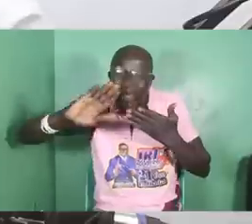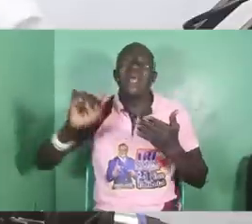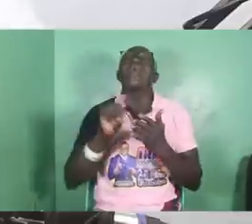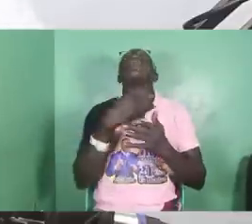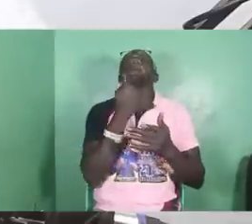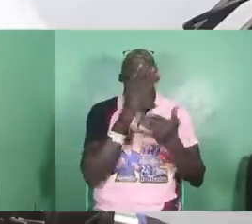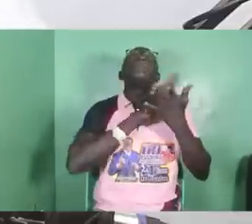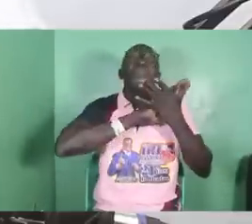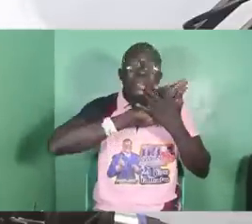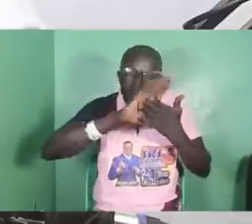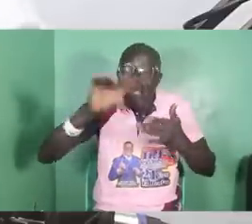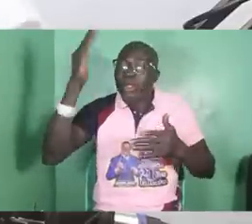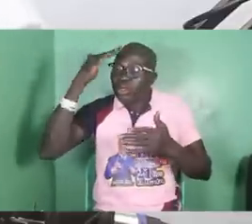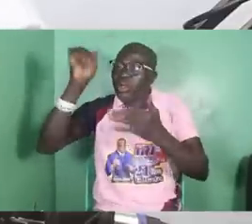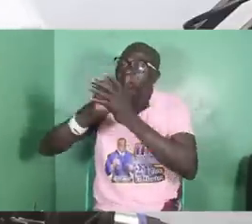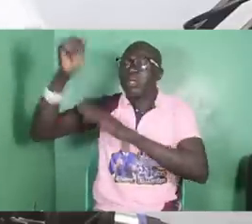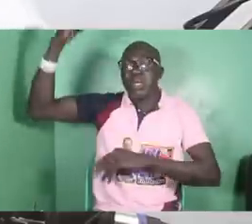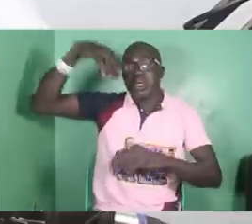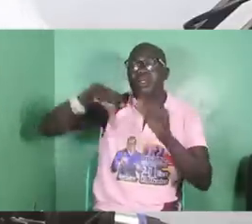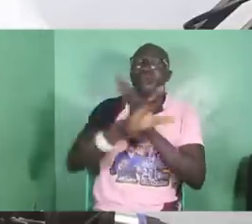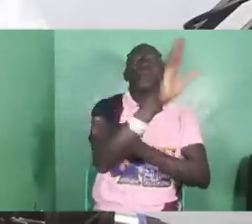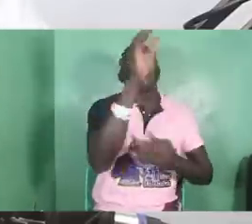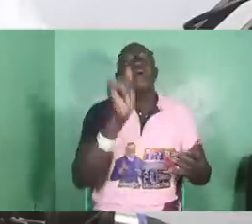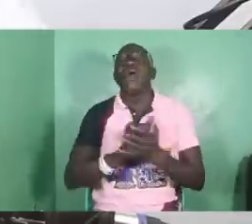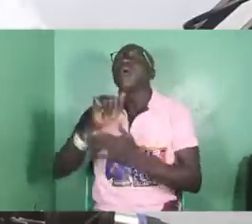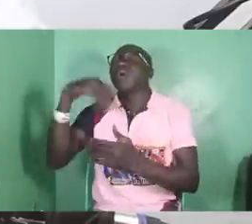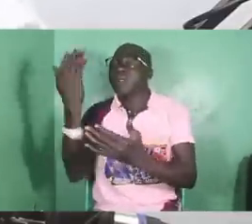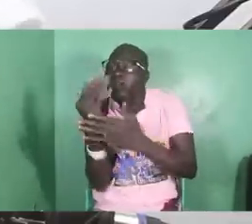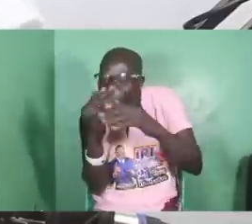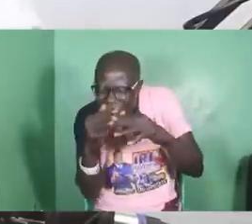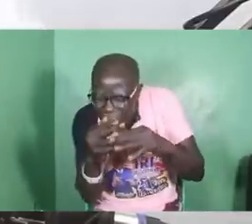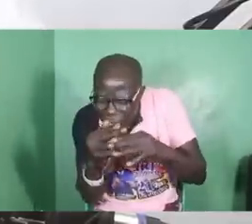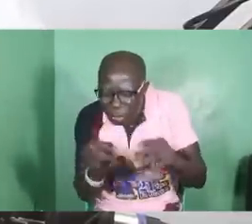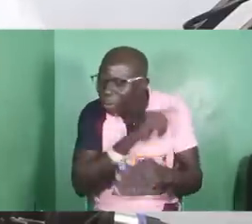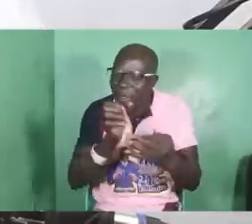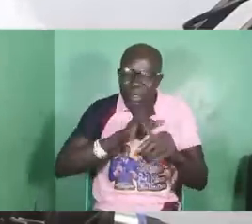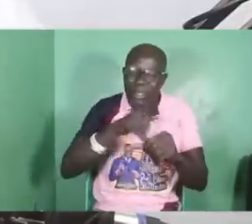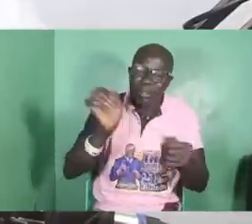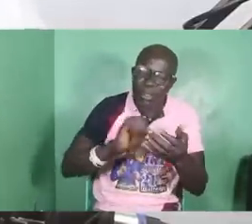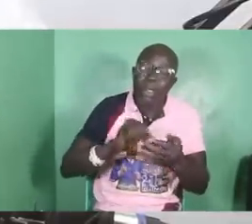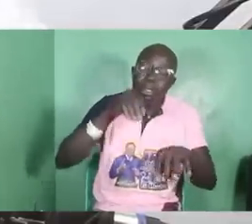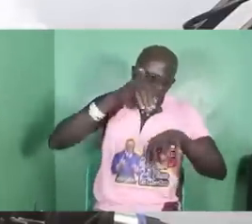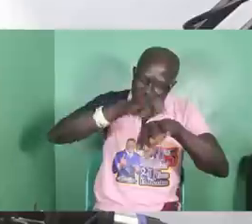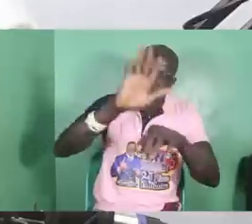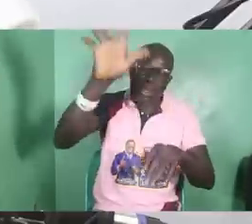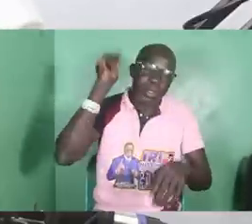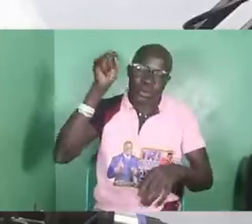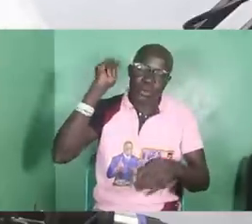audible. Ben, yes. I know that by the glory of God. Like very soon, as right in the world. Send the real